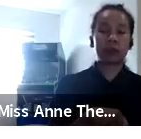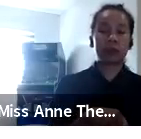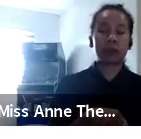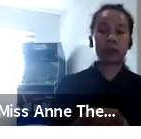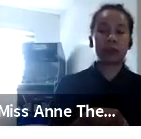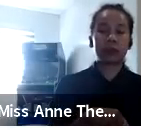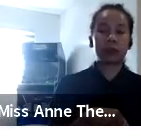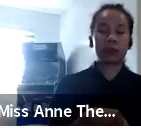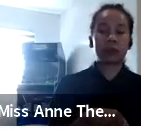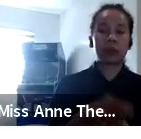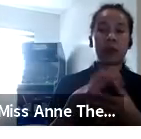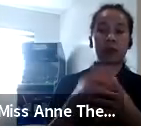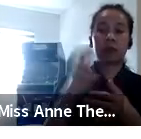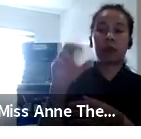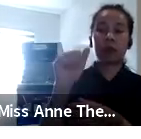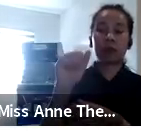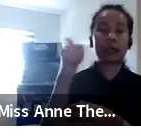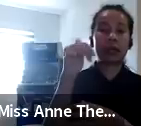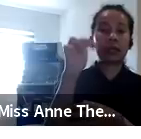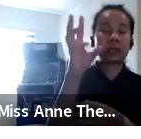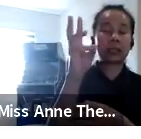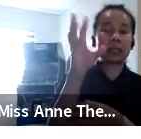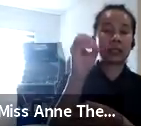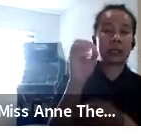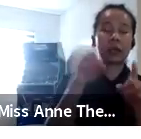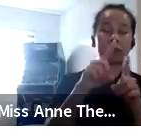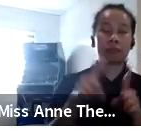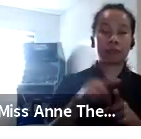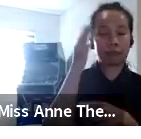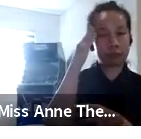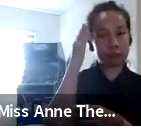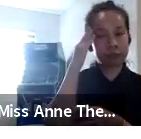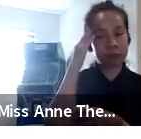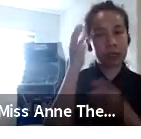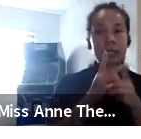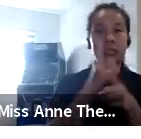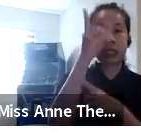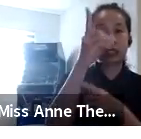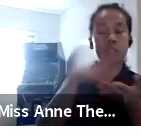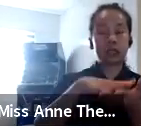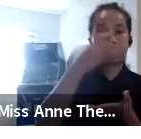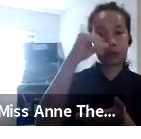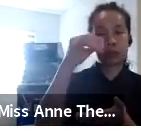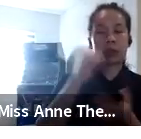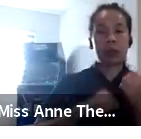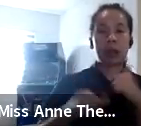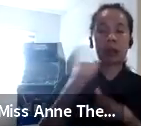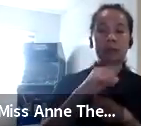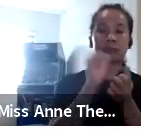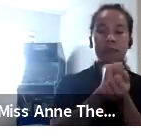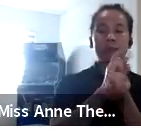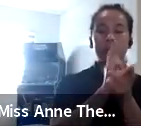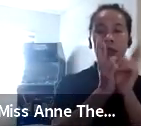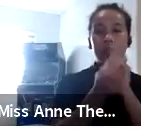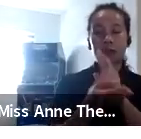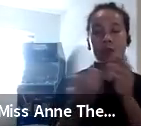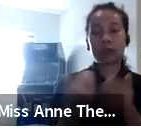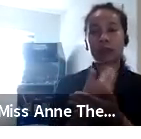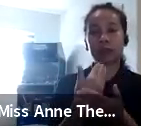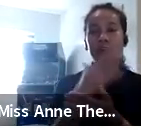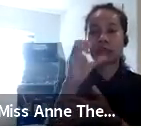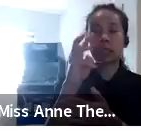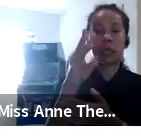RA 10650, also known as the Distance Learning Act. We have revised and created new CMOs for